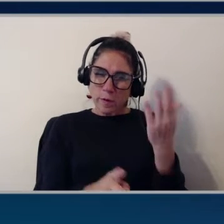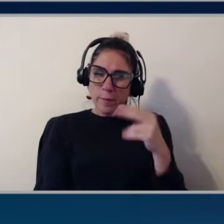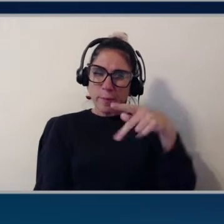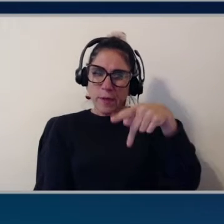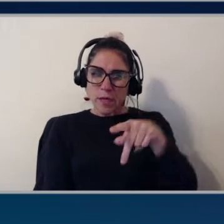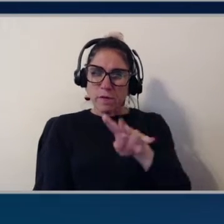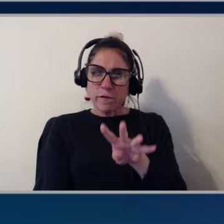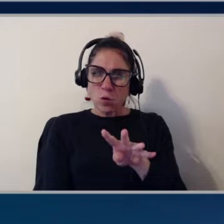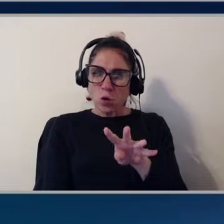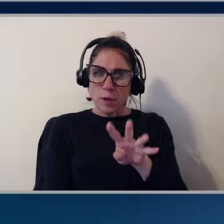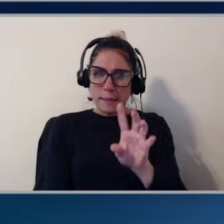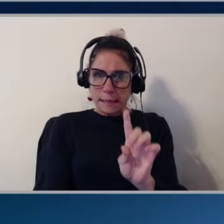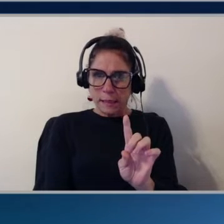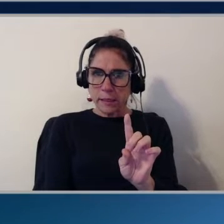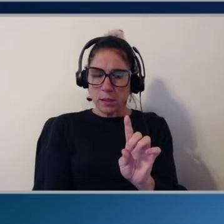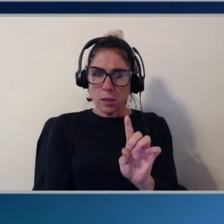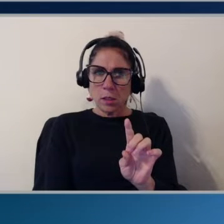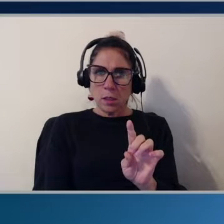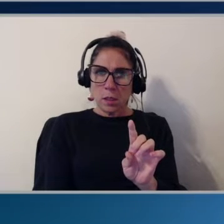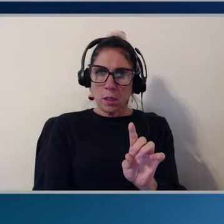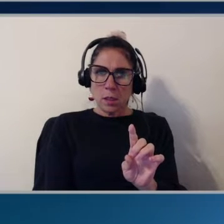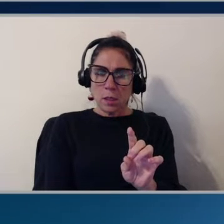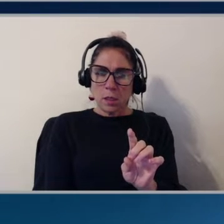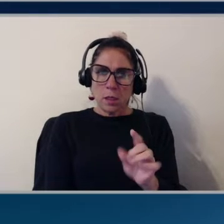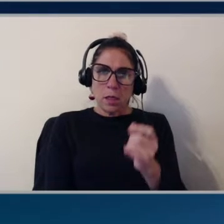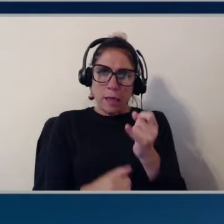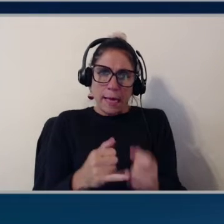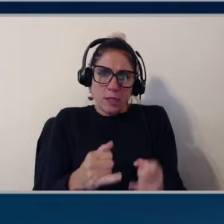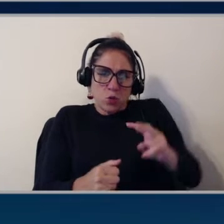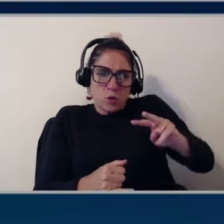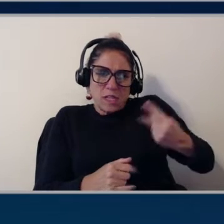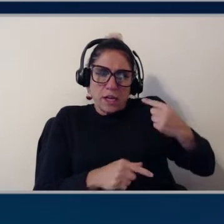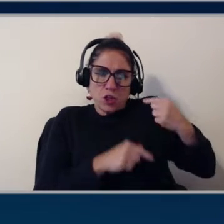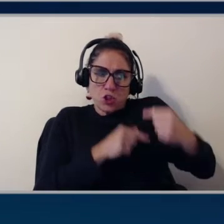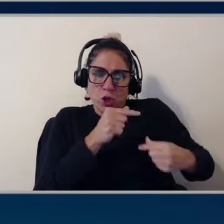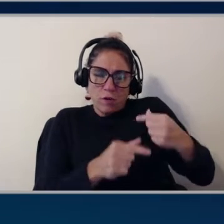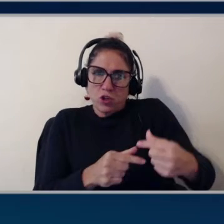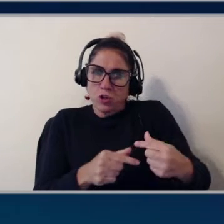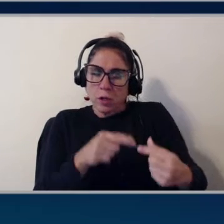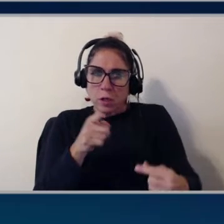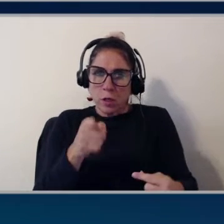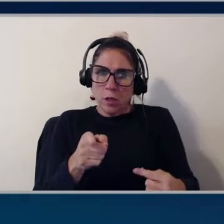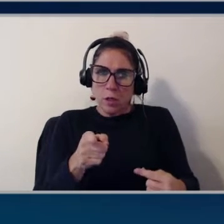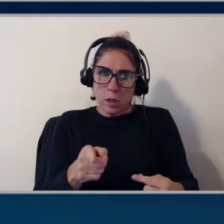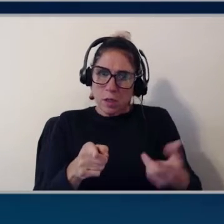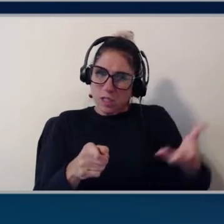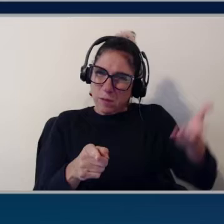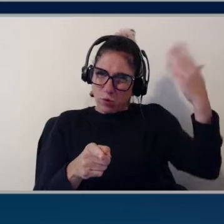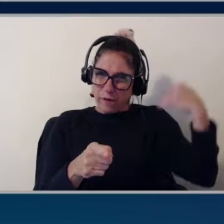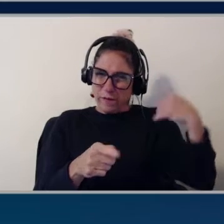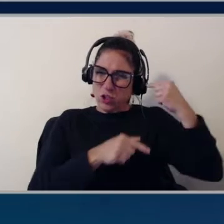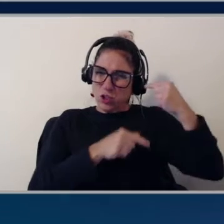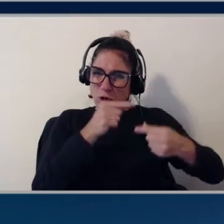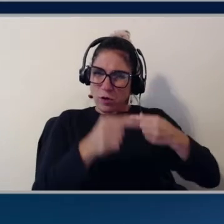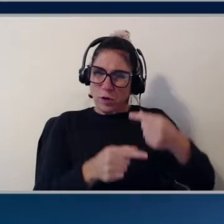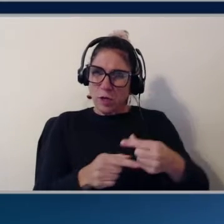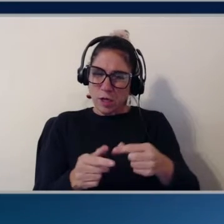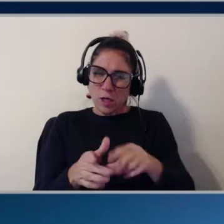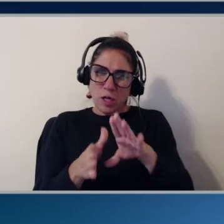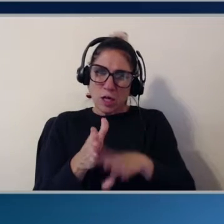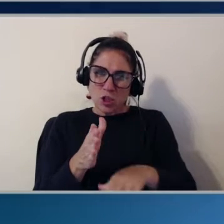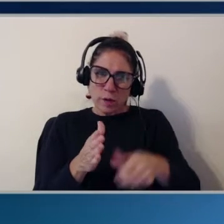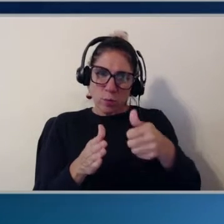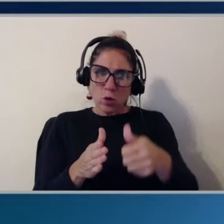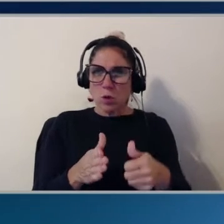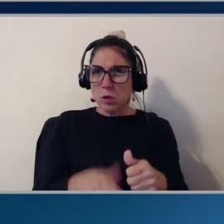is the, well, last to second generation of NVIDIA chips. And this is even a previous generation. Much cheaper instance, about like